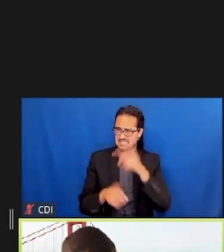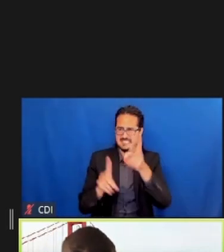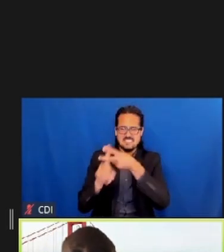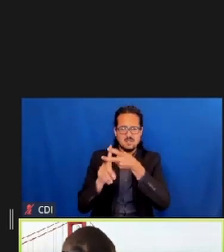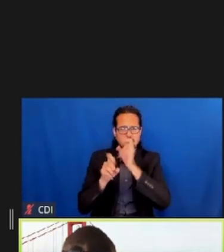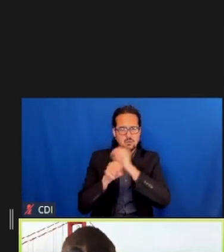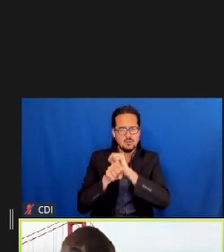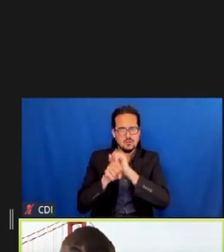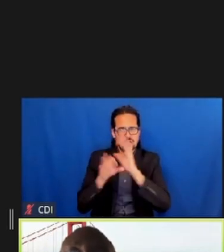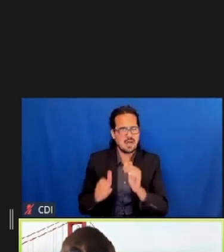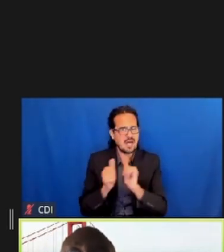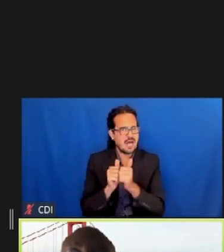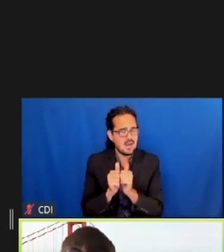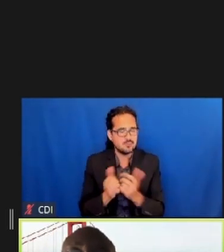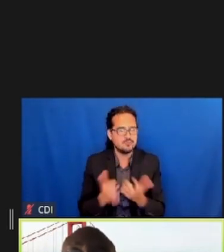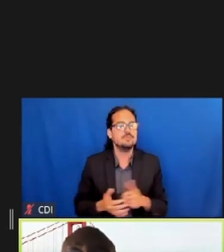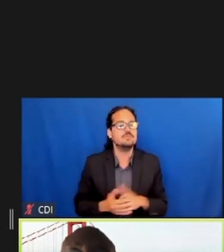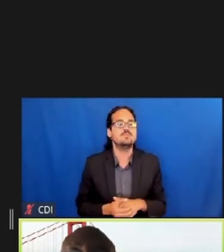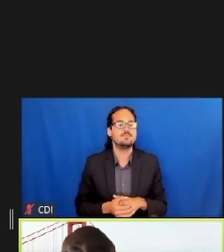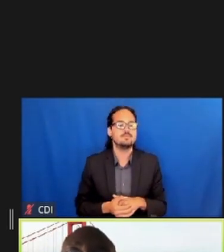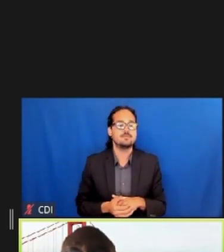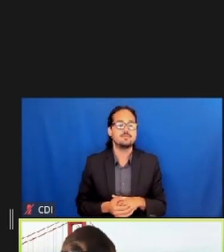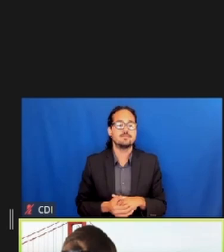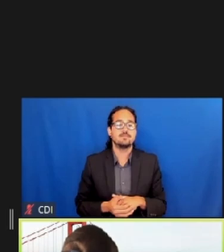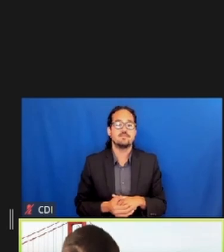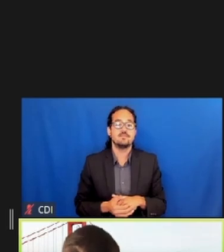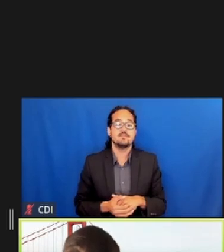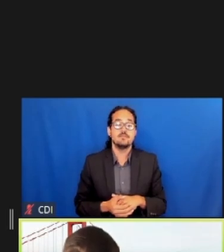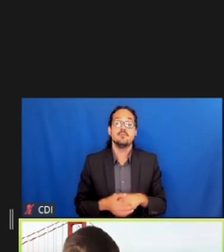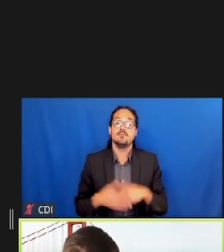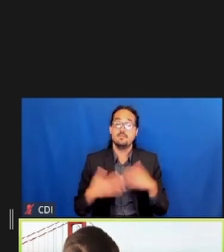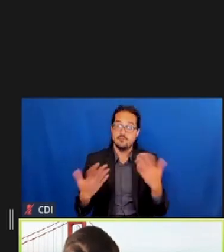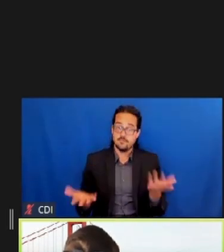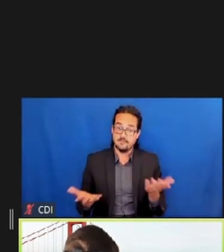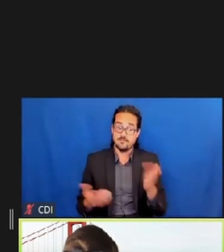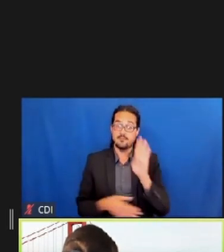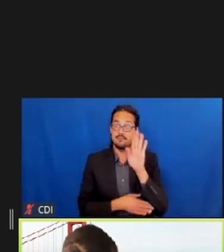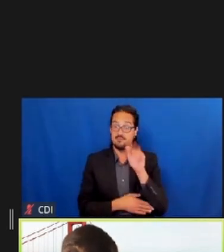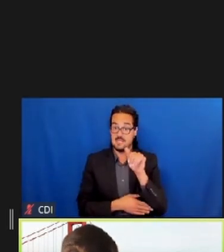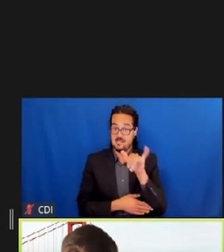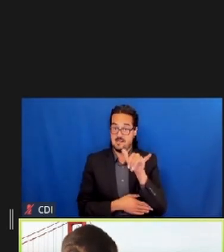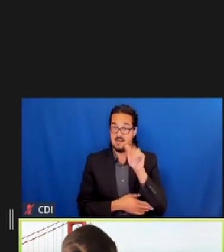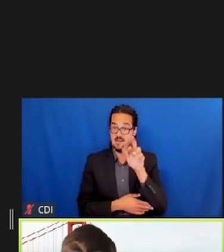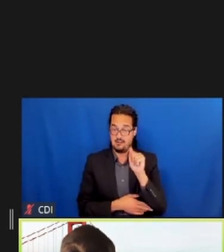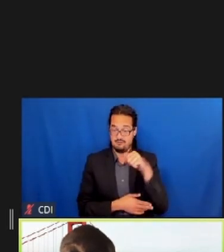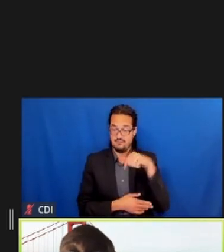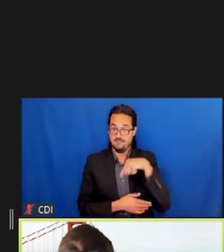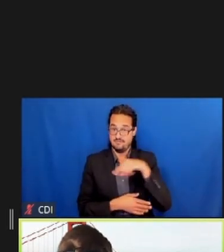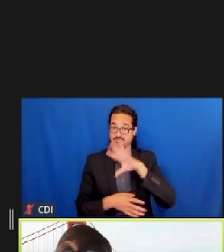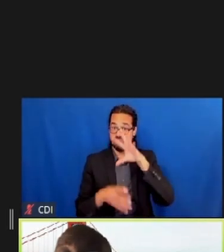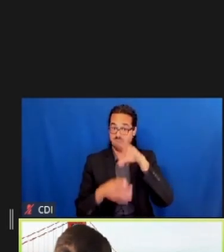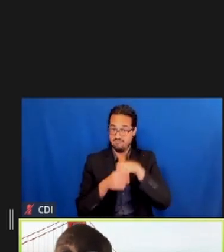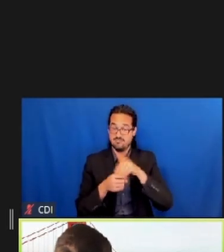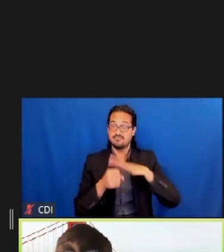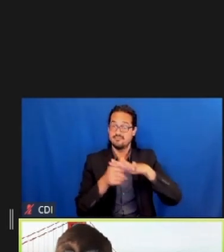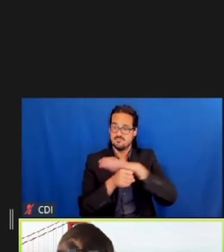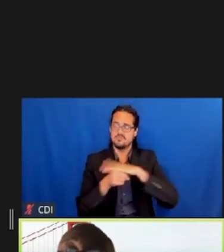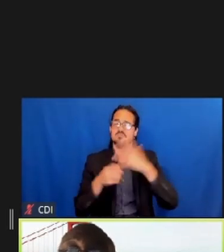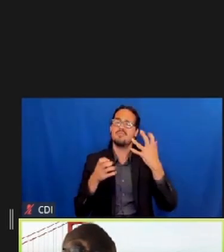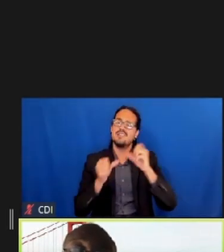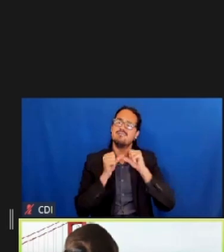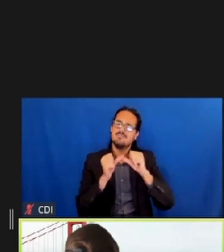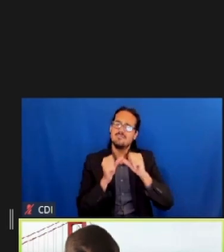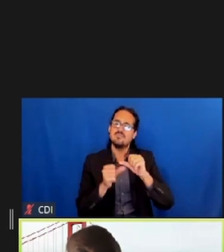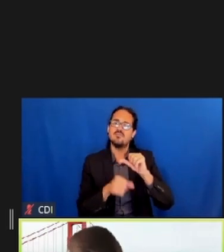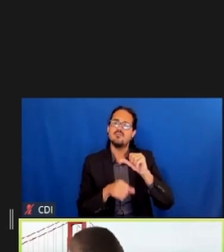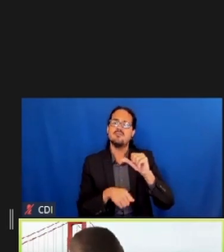Area, we need to work to continue to create a business climate to encourage and support entrepreneurs here